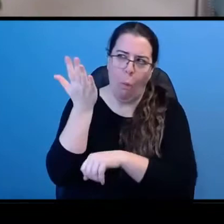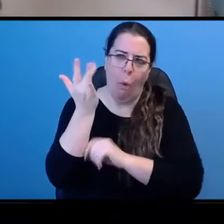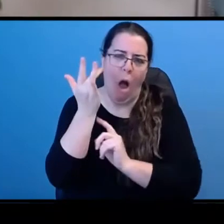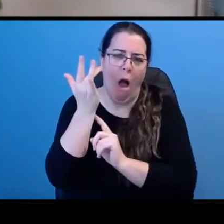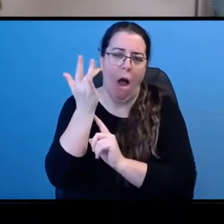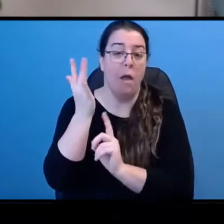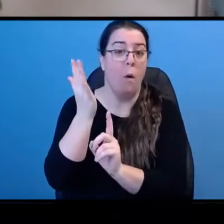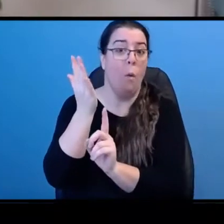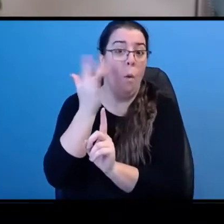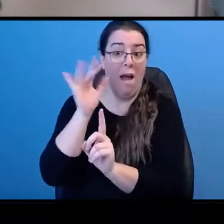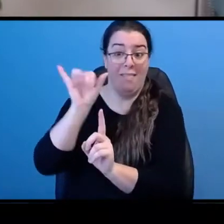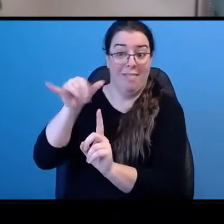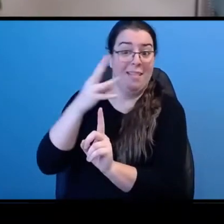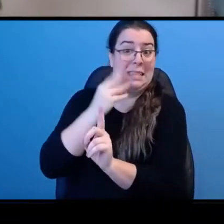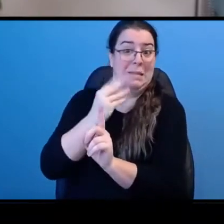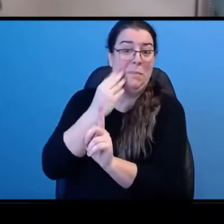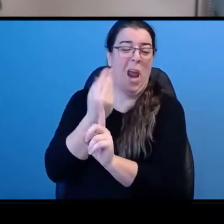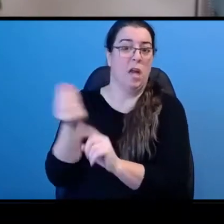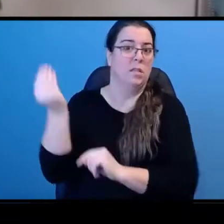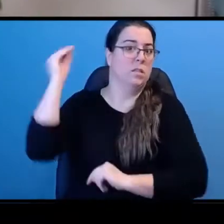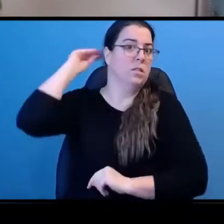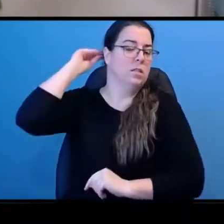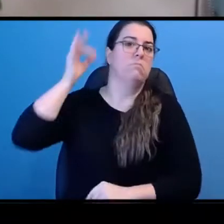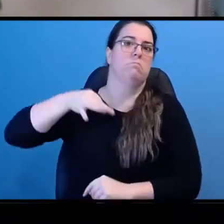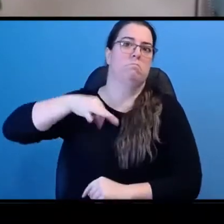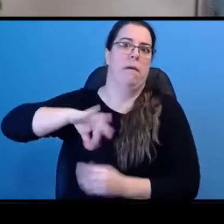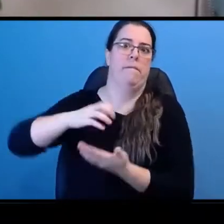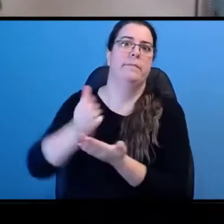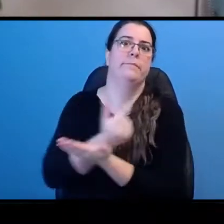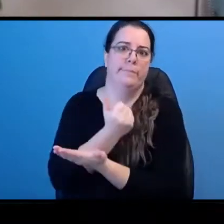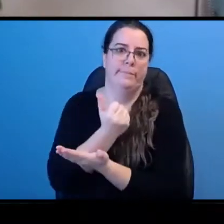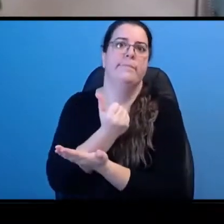in grant writing. So I want to know what I did good so that I can